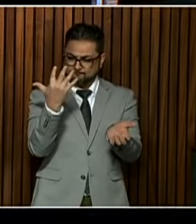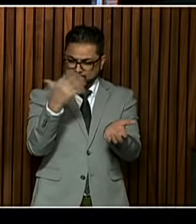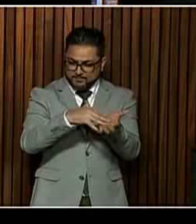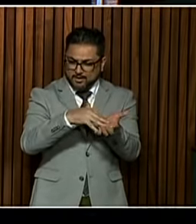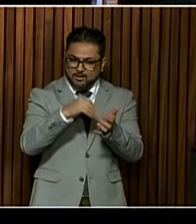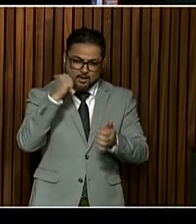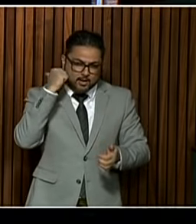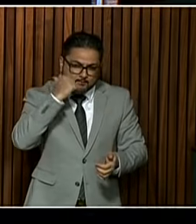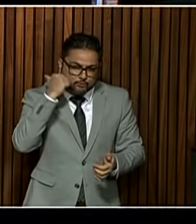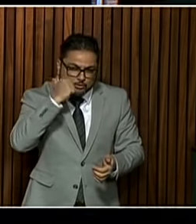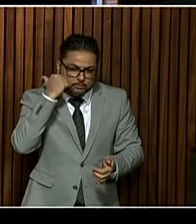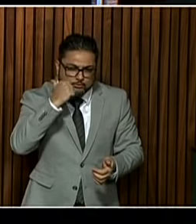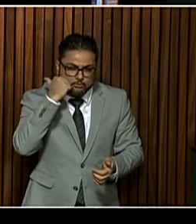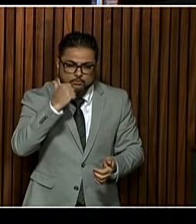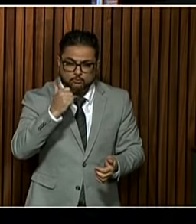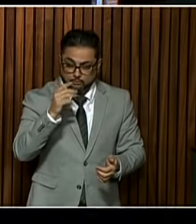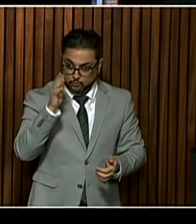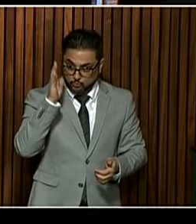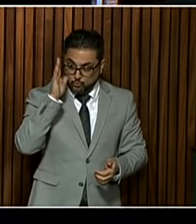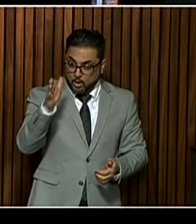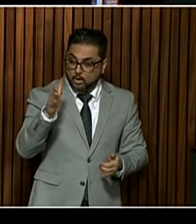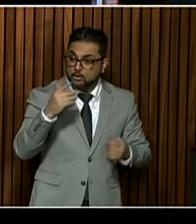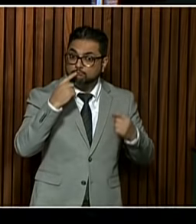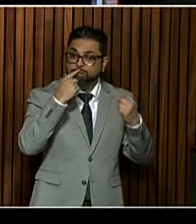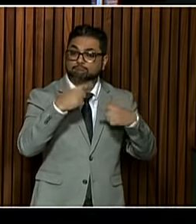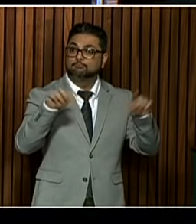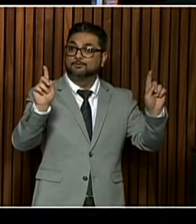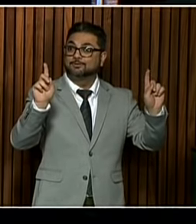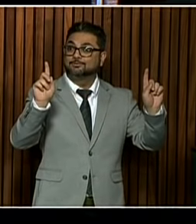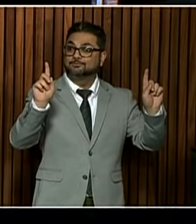And what is the estimate on being able to clear the backlog?